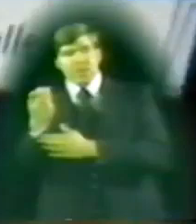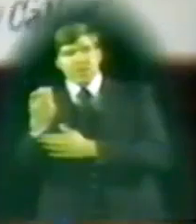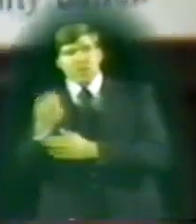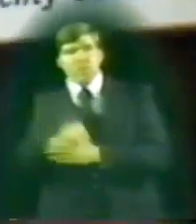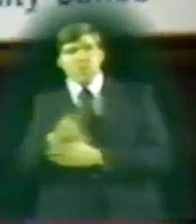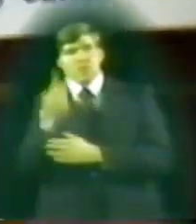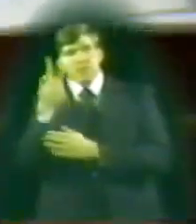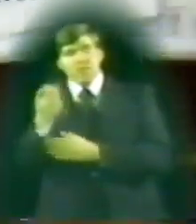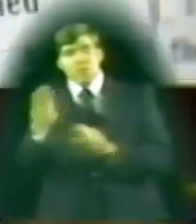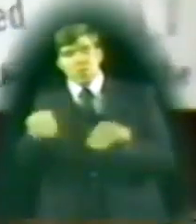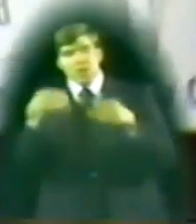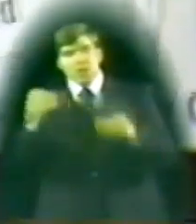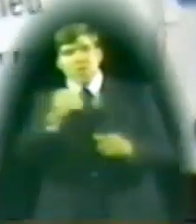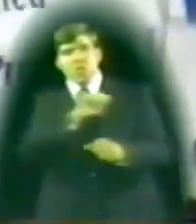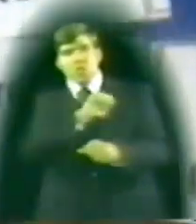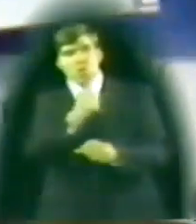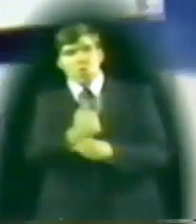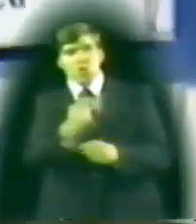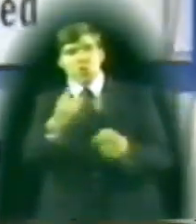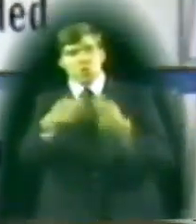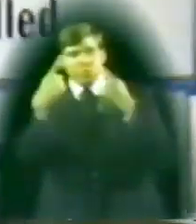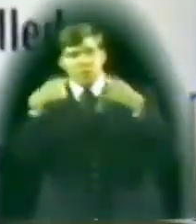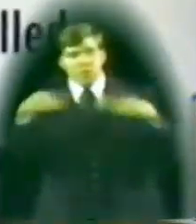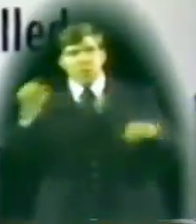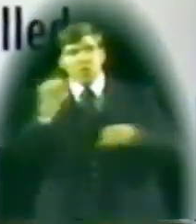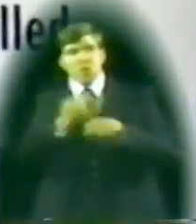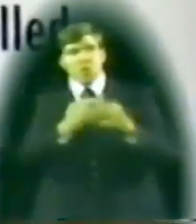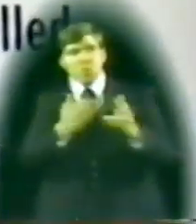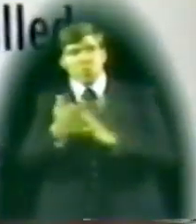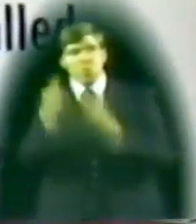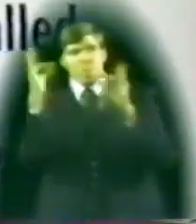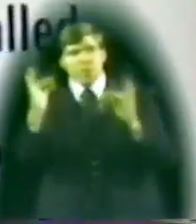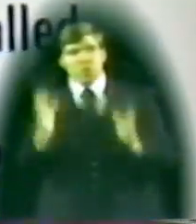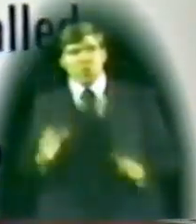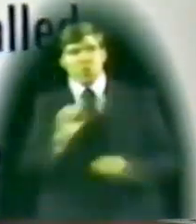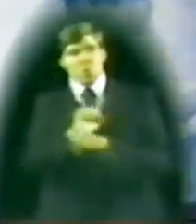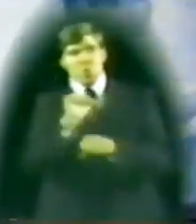The 70 were charged with declaring the gospel to the world through missionary work.